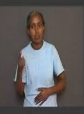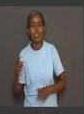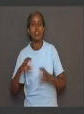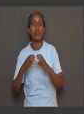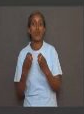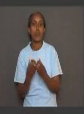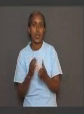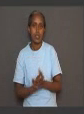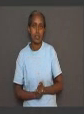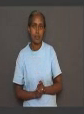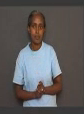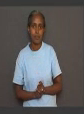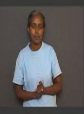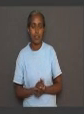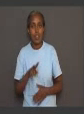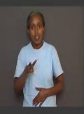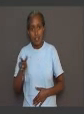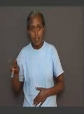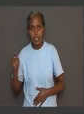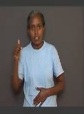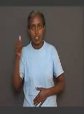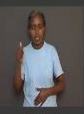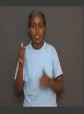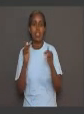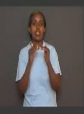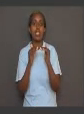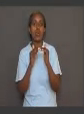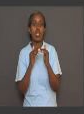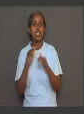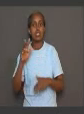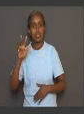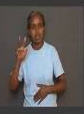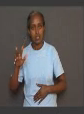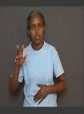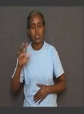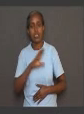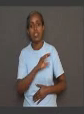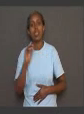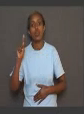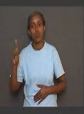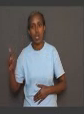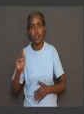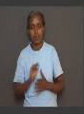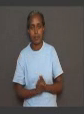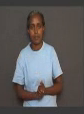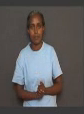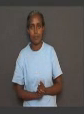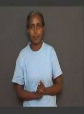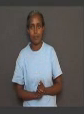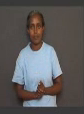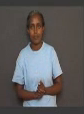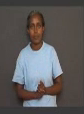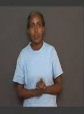components. Vector A equals 3 and 1,